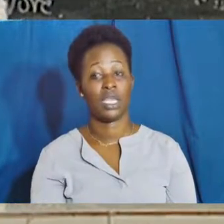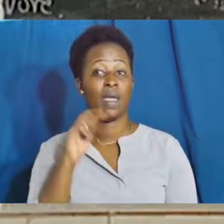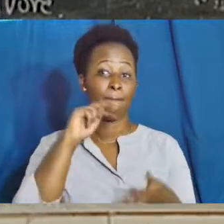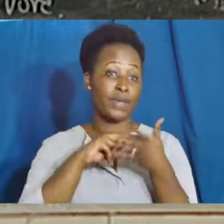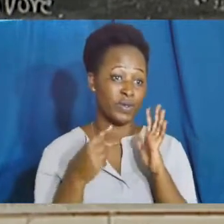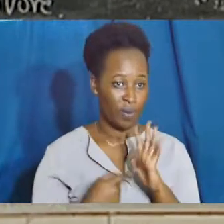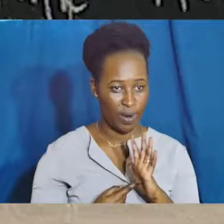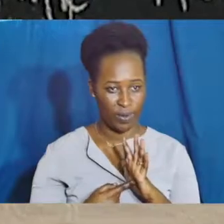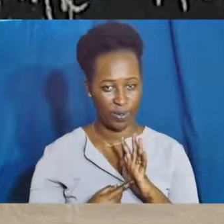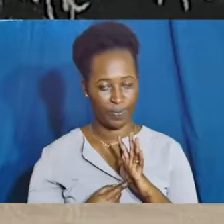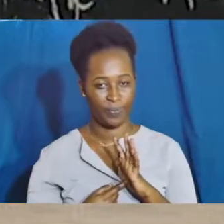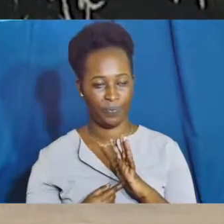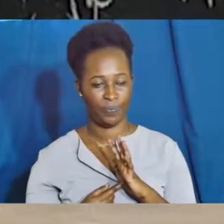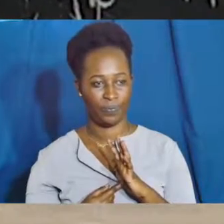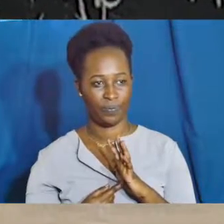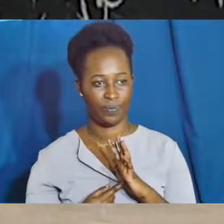means